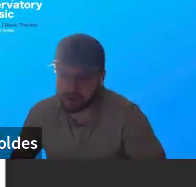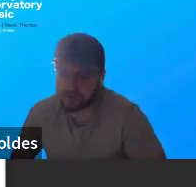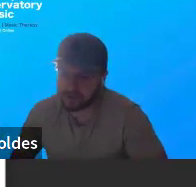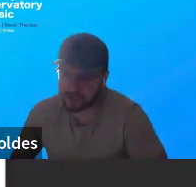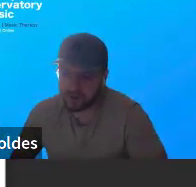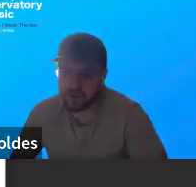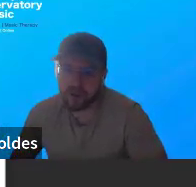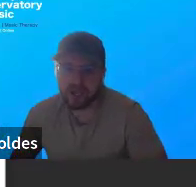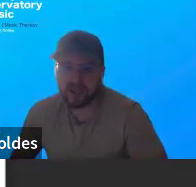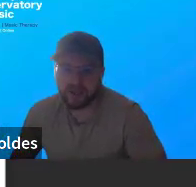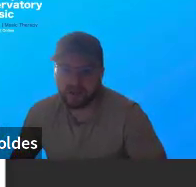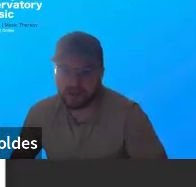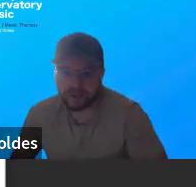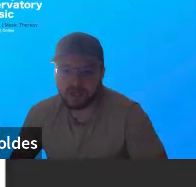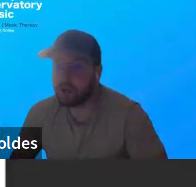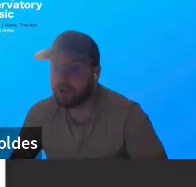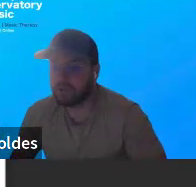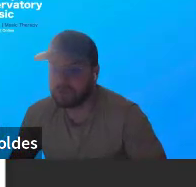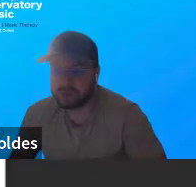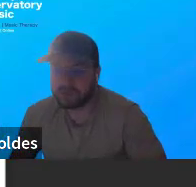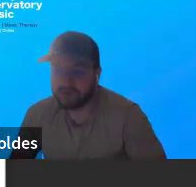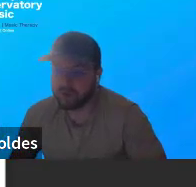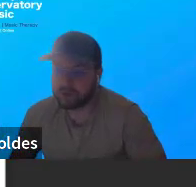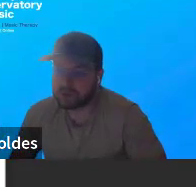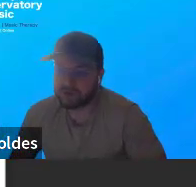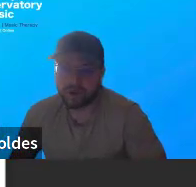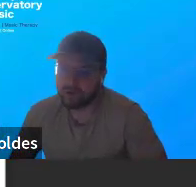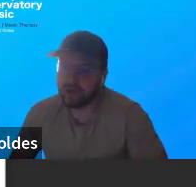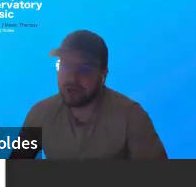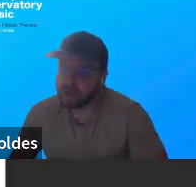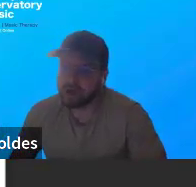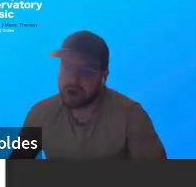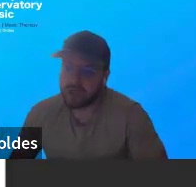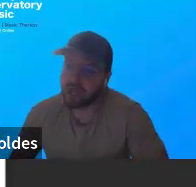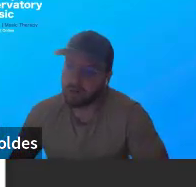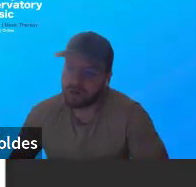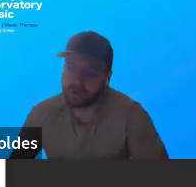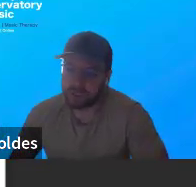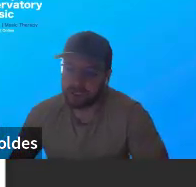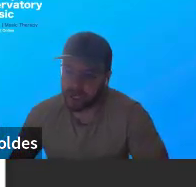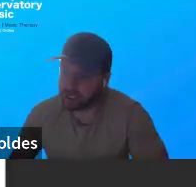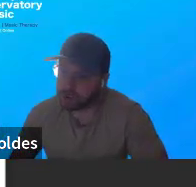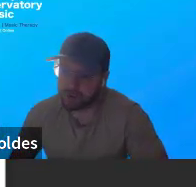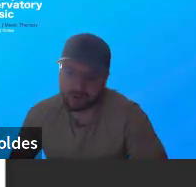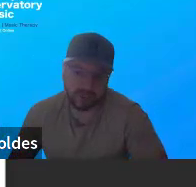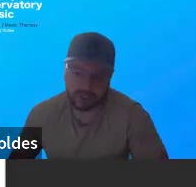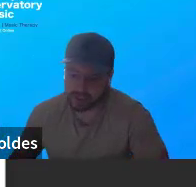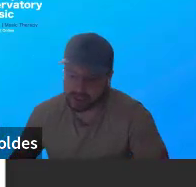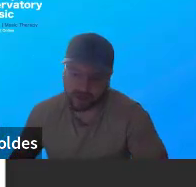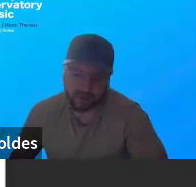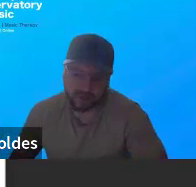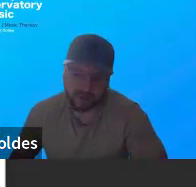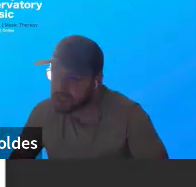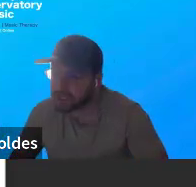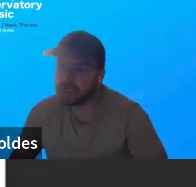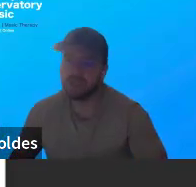my business partner a few years ago. And the biggest goal for us was to be able to serve everybody with high quality music education. So all of our